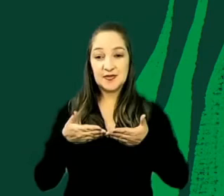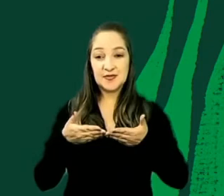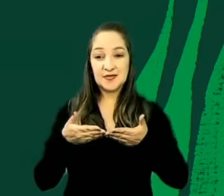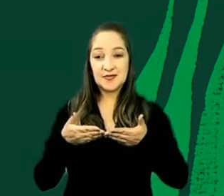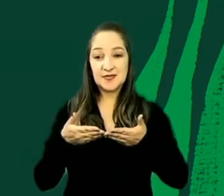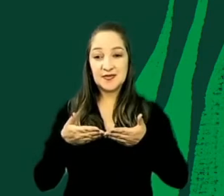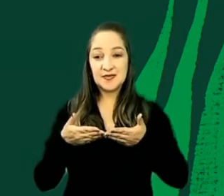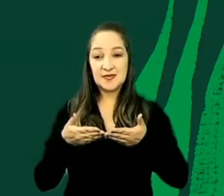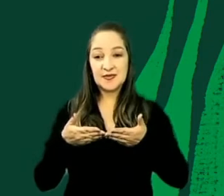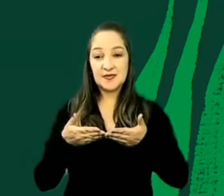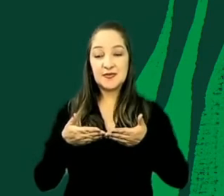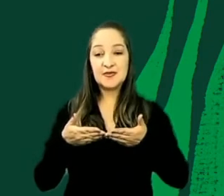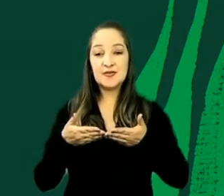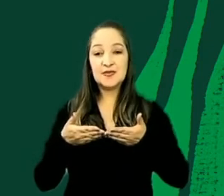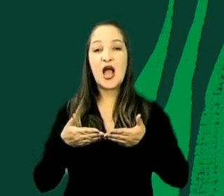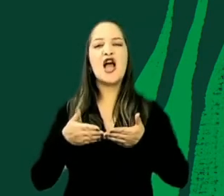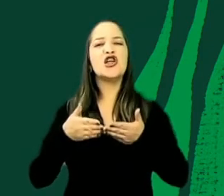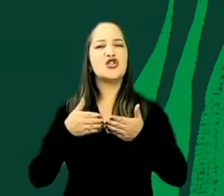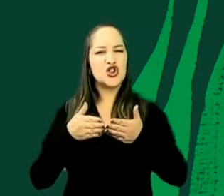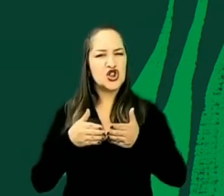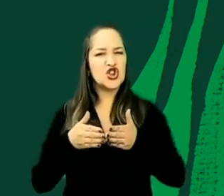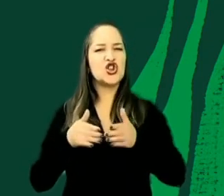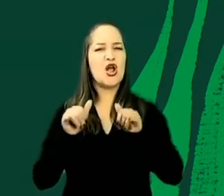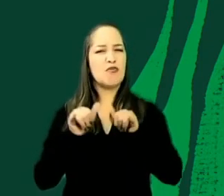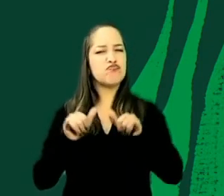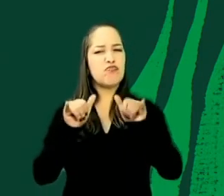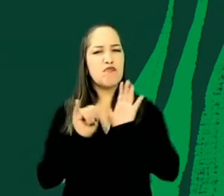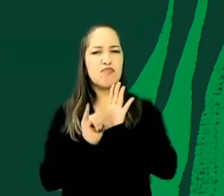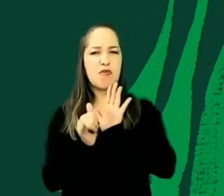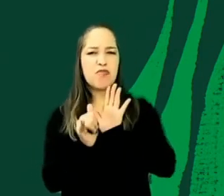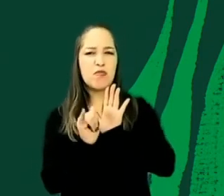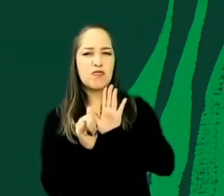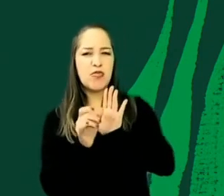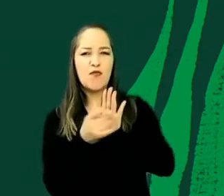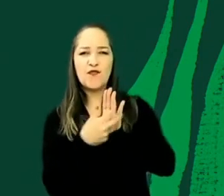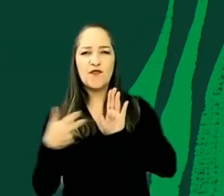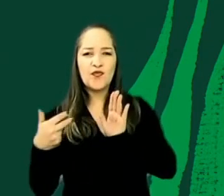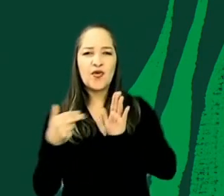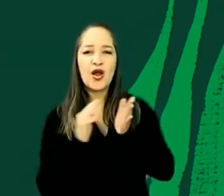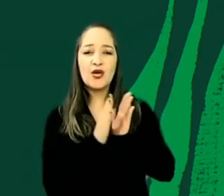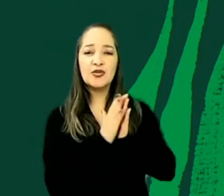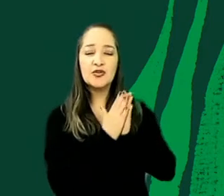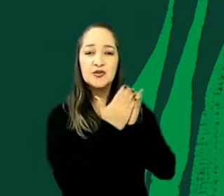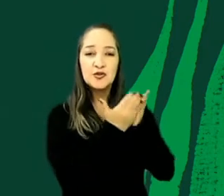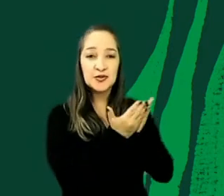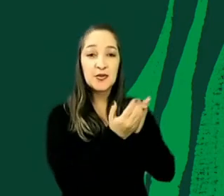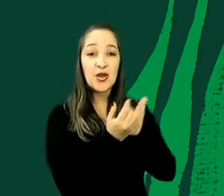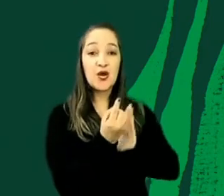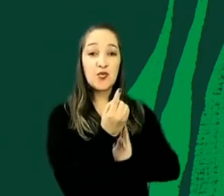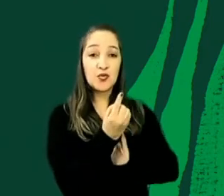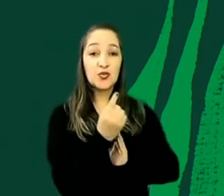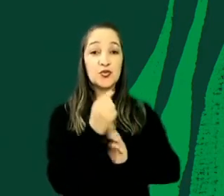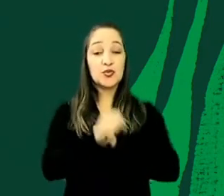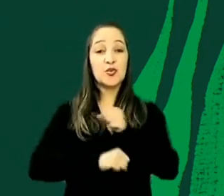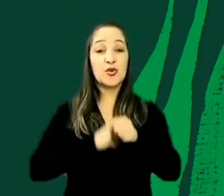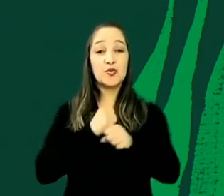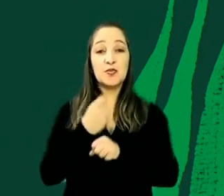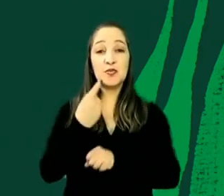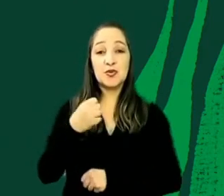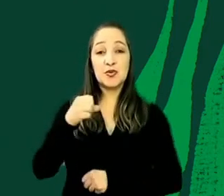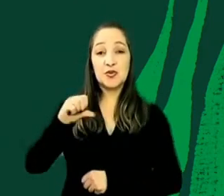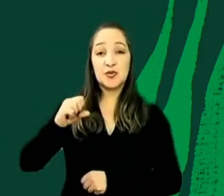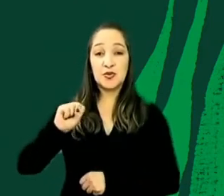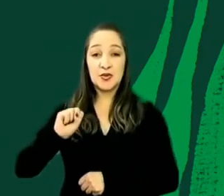Alice Walker has published numerous books, but I'd like to cite The Color Purple